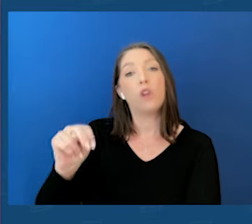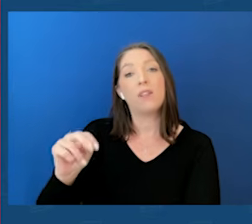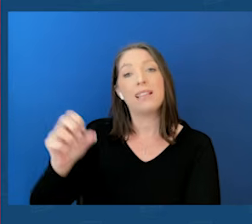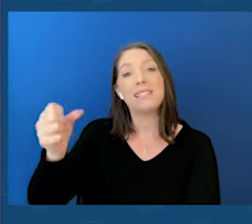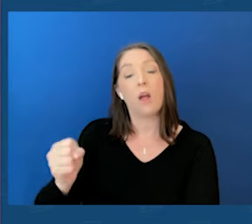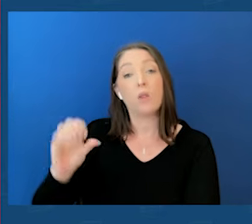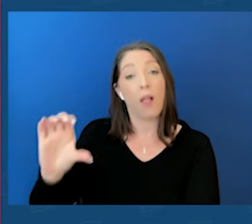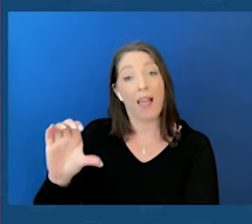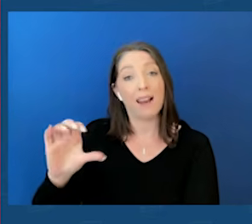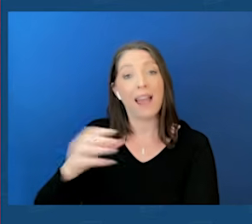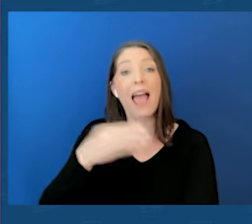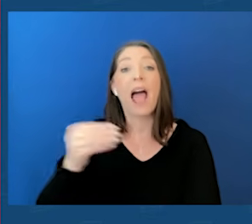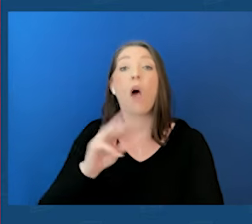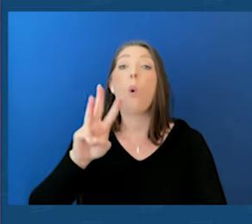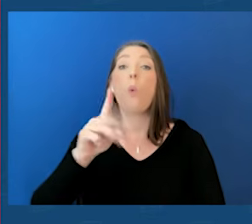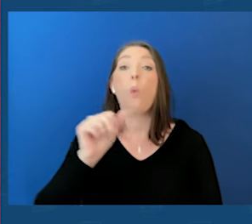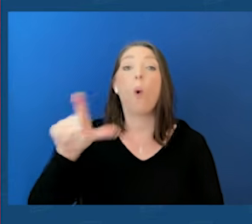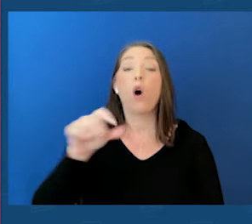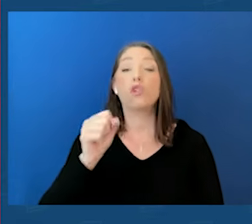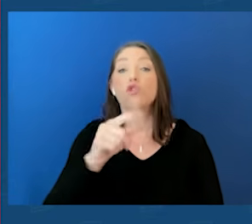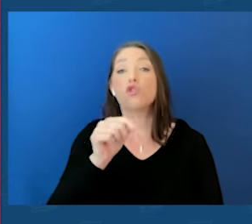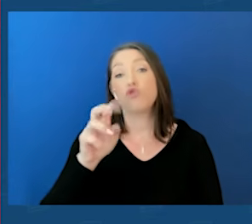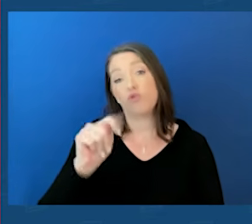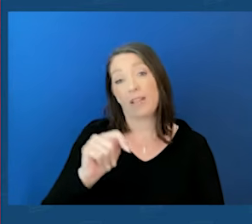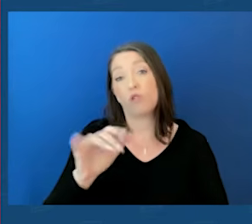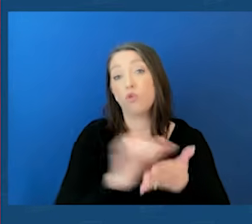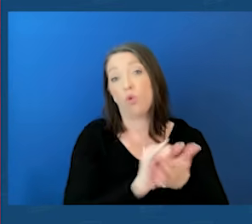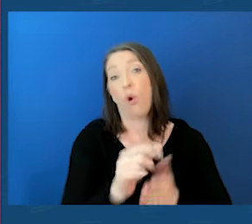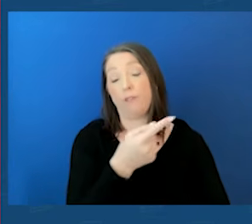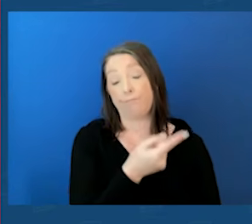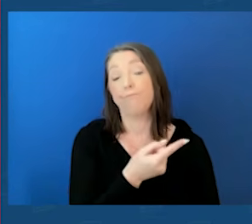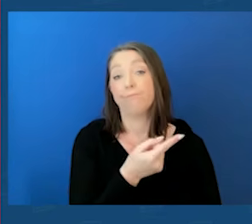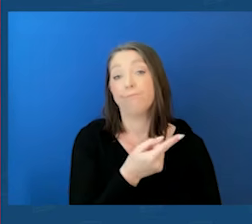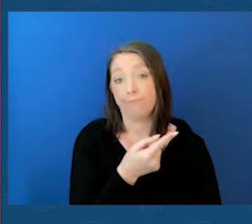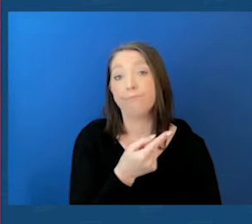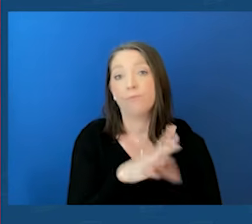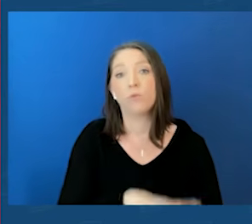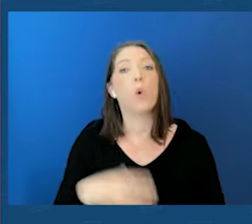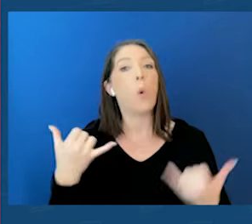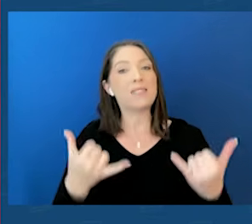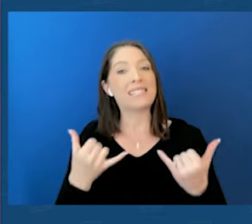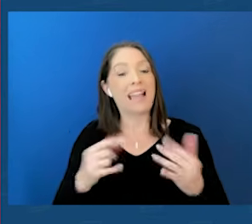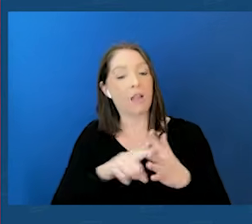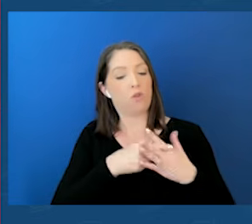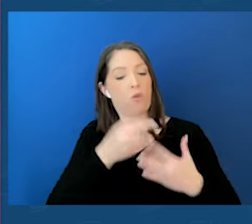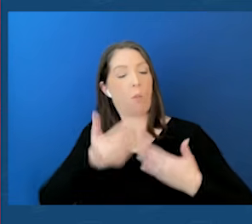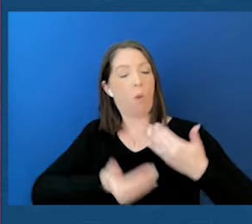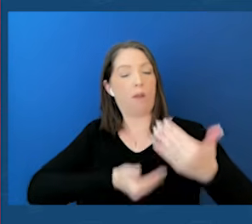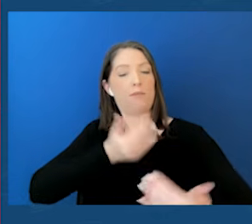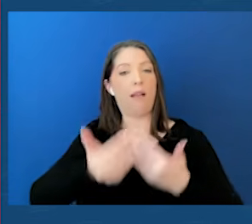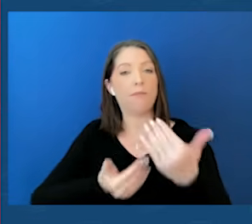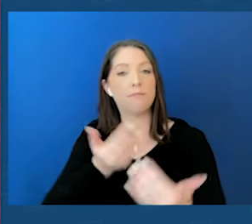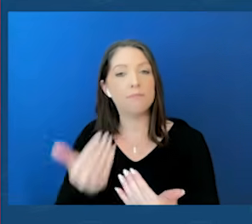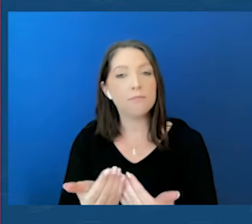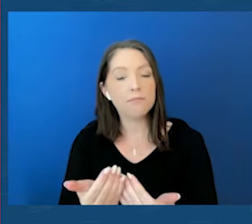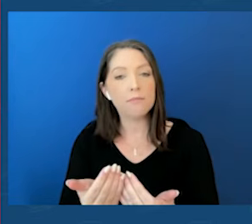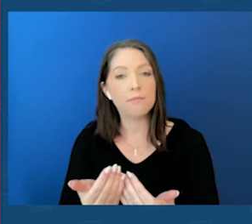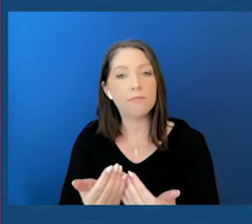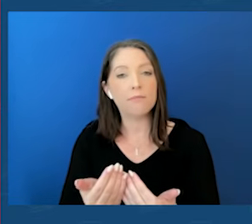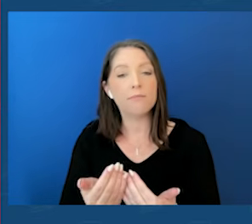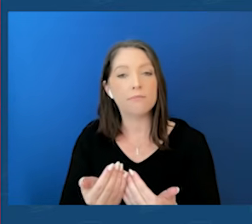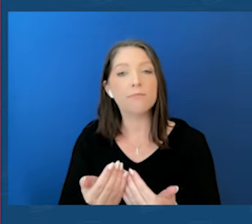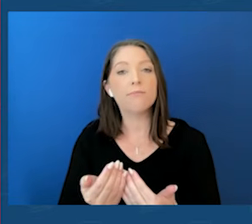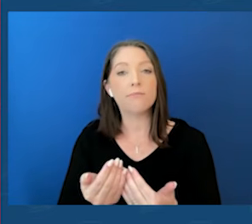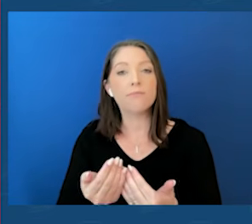York. So this today starts a process of taking the veil off of